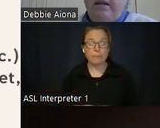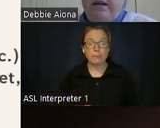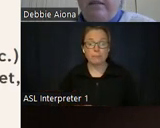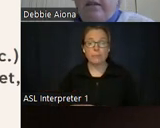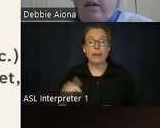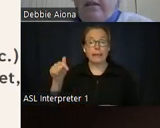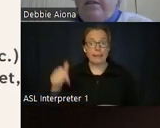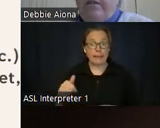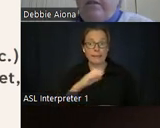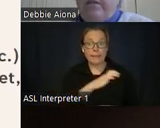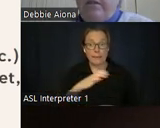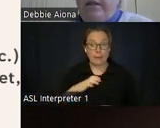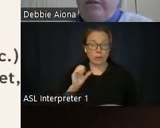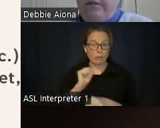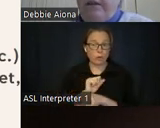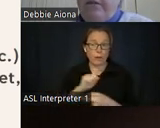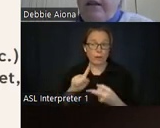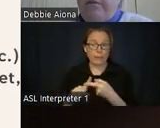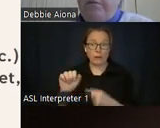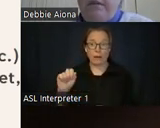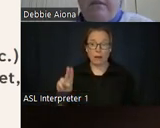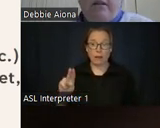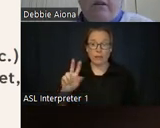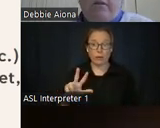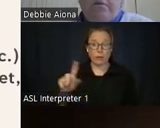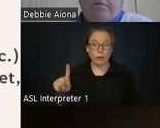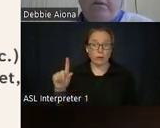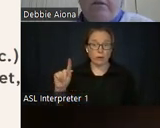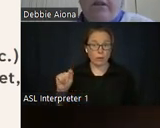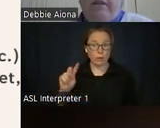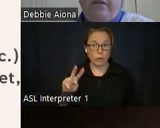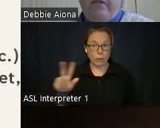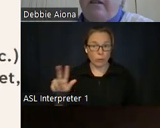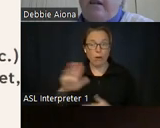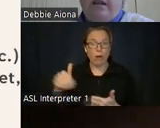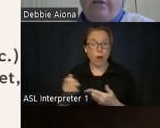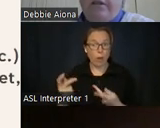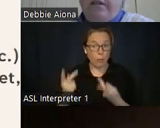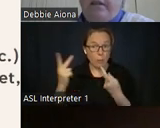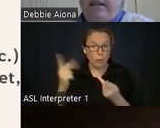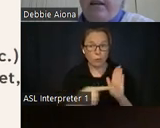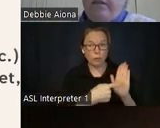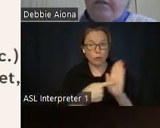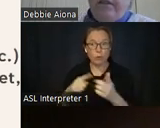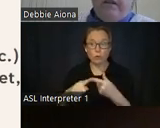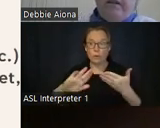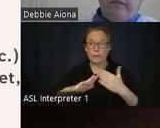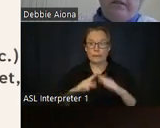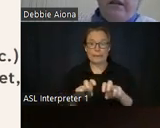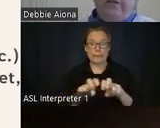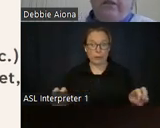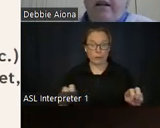work until August 31st, 2023, and will present all proposed changes to the City Council for